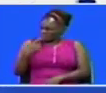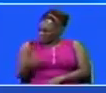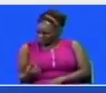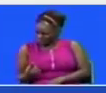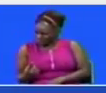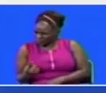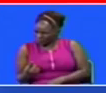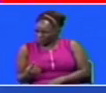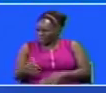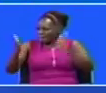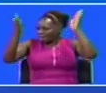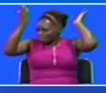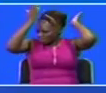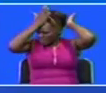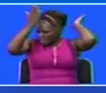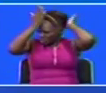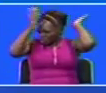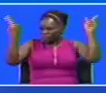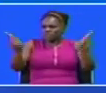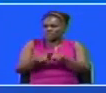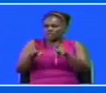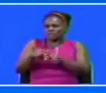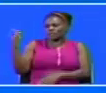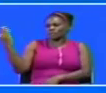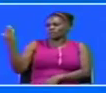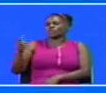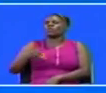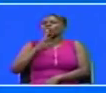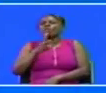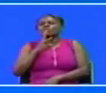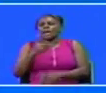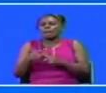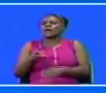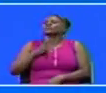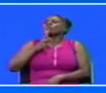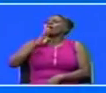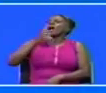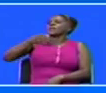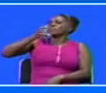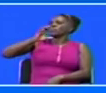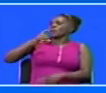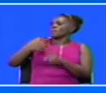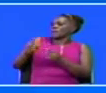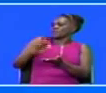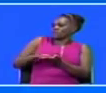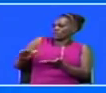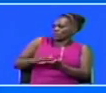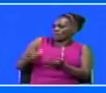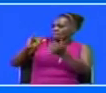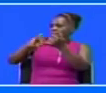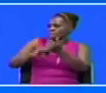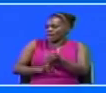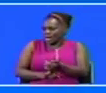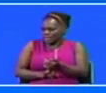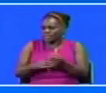quote, the bishop is the same guy preaching water and drinking wine, baptizing, forgiving, marrying off,